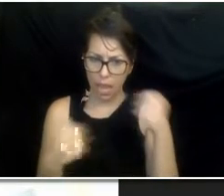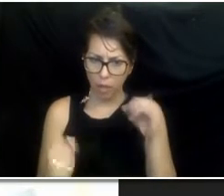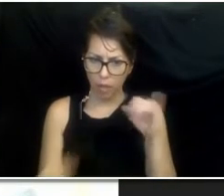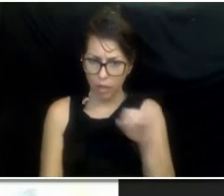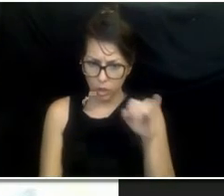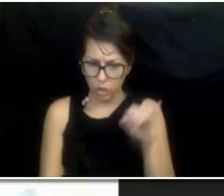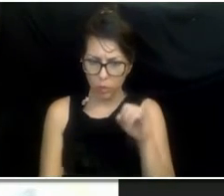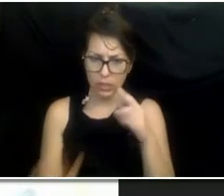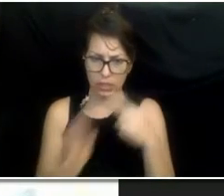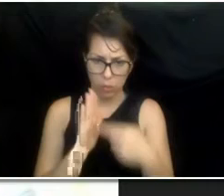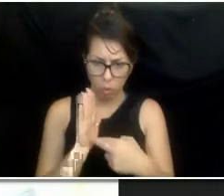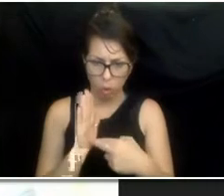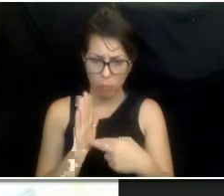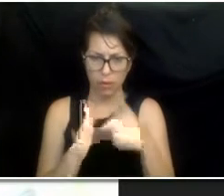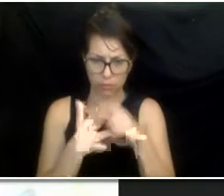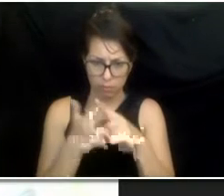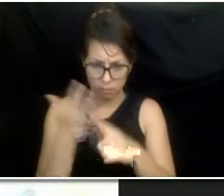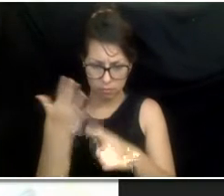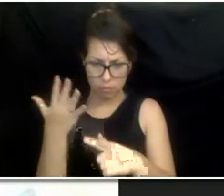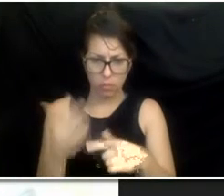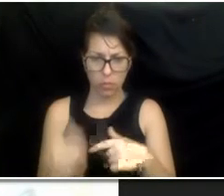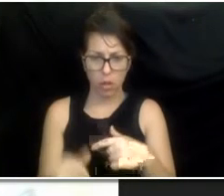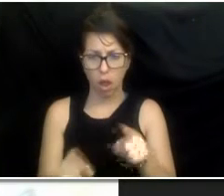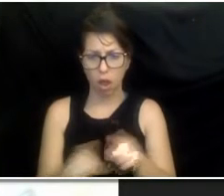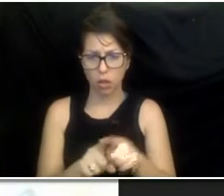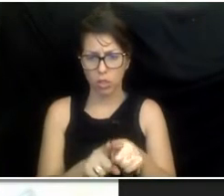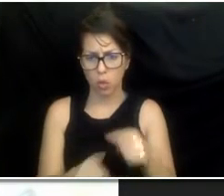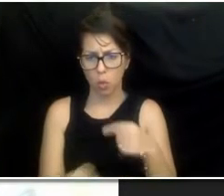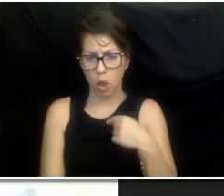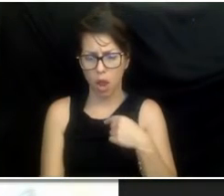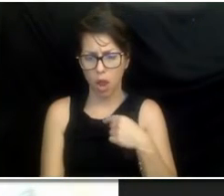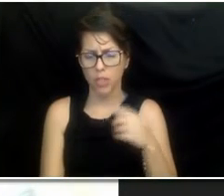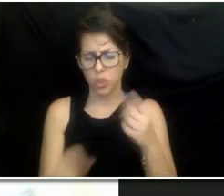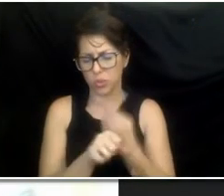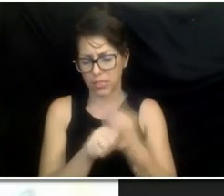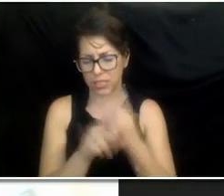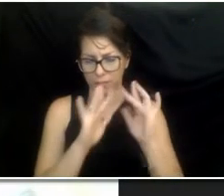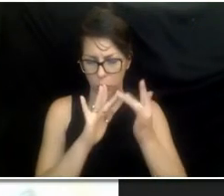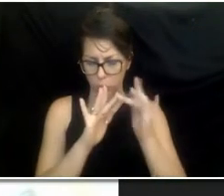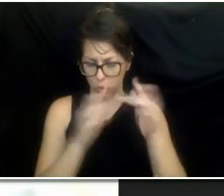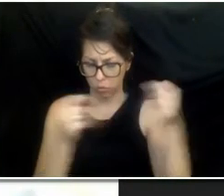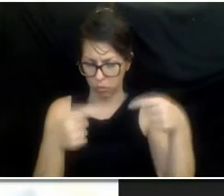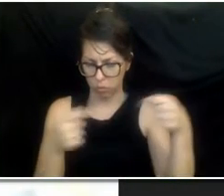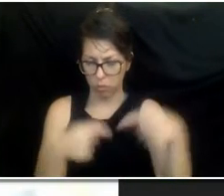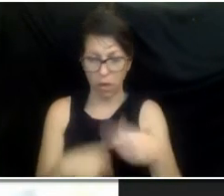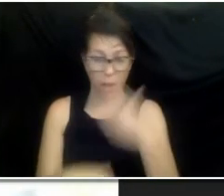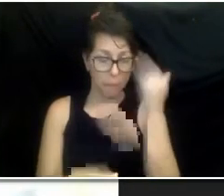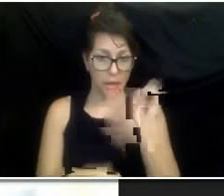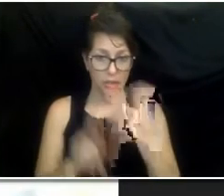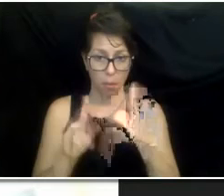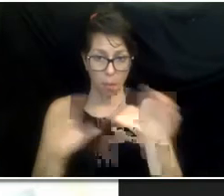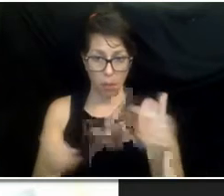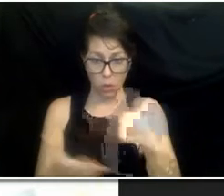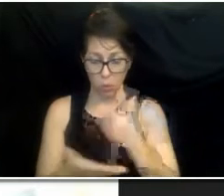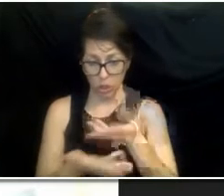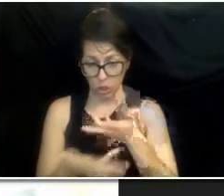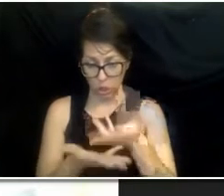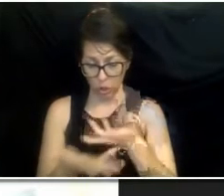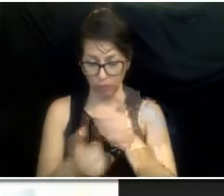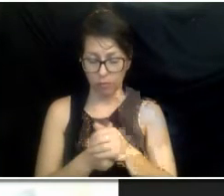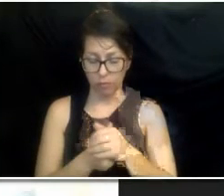serving population is um Elder immigrant survivors who have a very difficult time